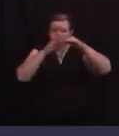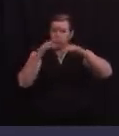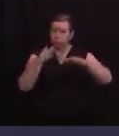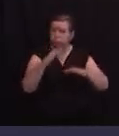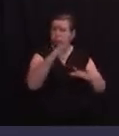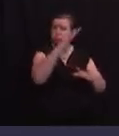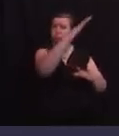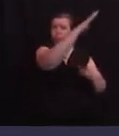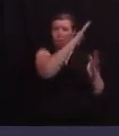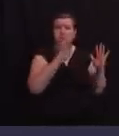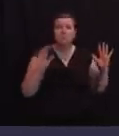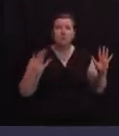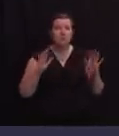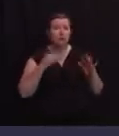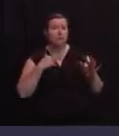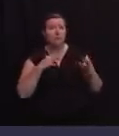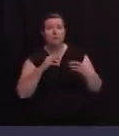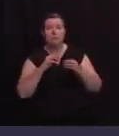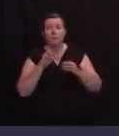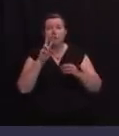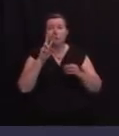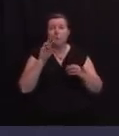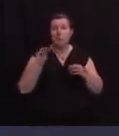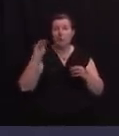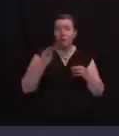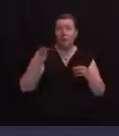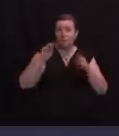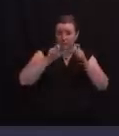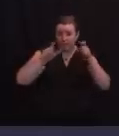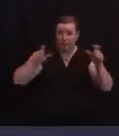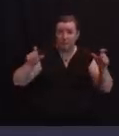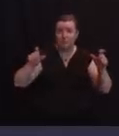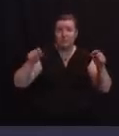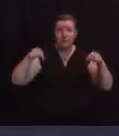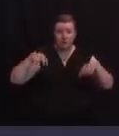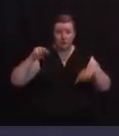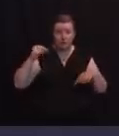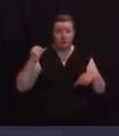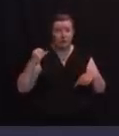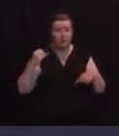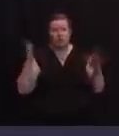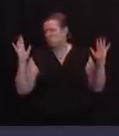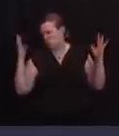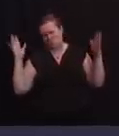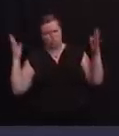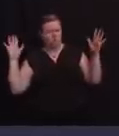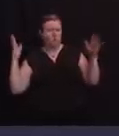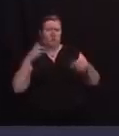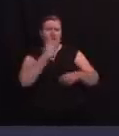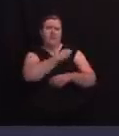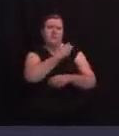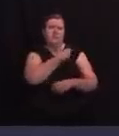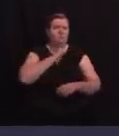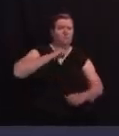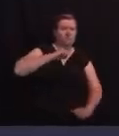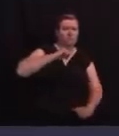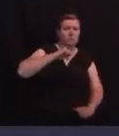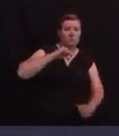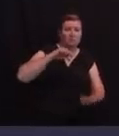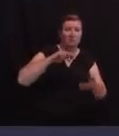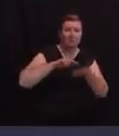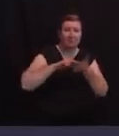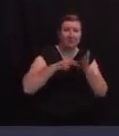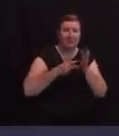I don't know, 2 million people in New Jersey that decide they don't want to get vaccinated for whatever reason, does this open the